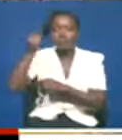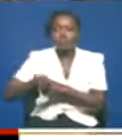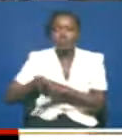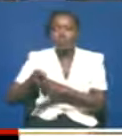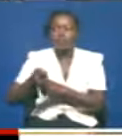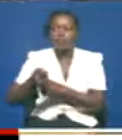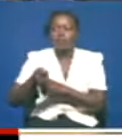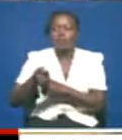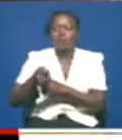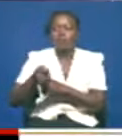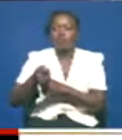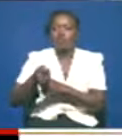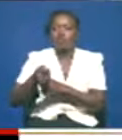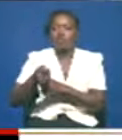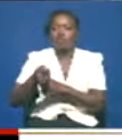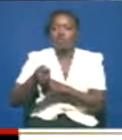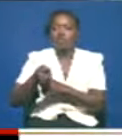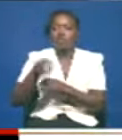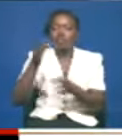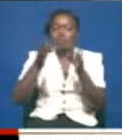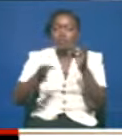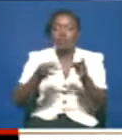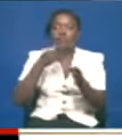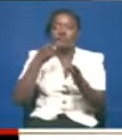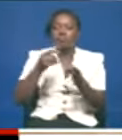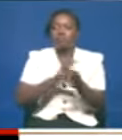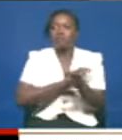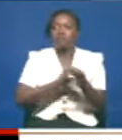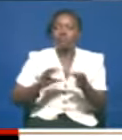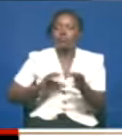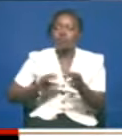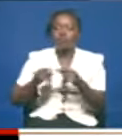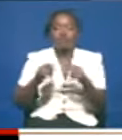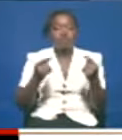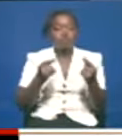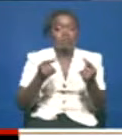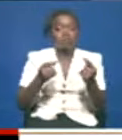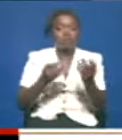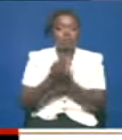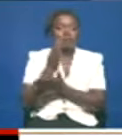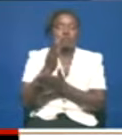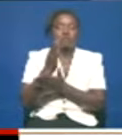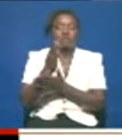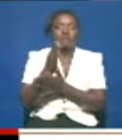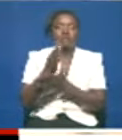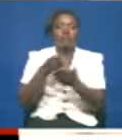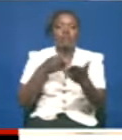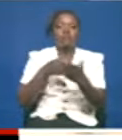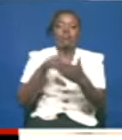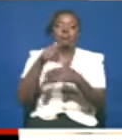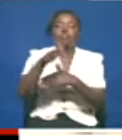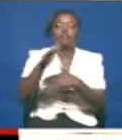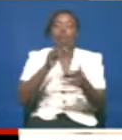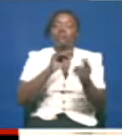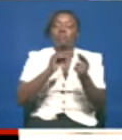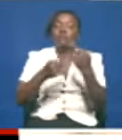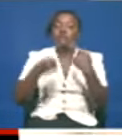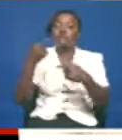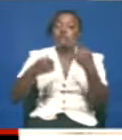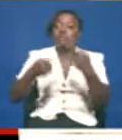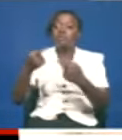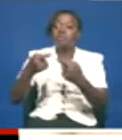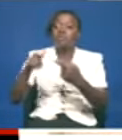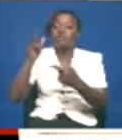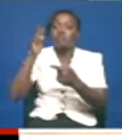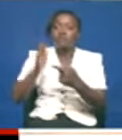his judgment, Justice Mrima said the commission violated the aspirant's rights by locking him out of the contest. His lawyer,